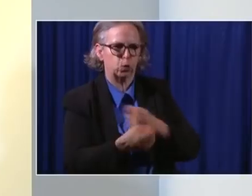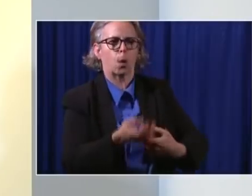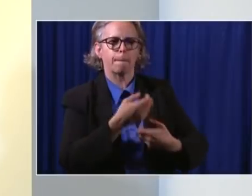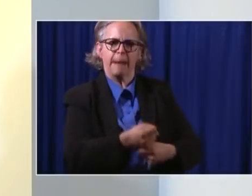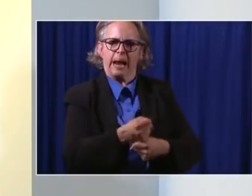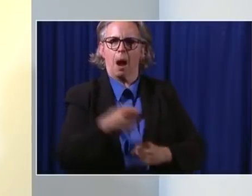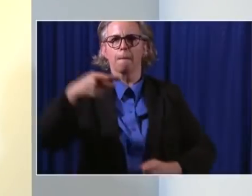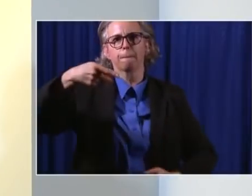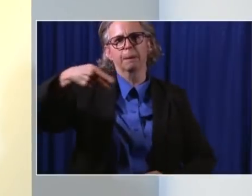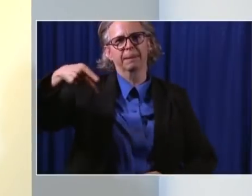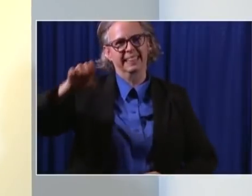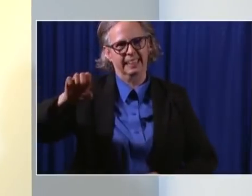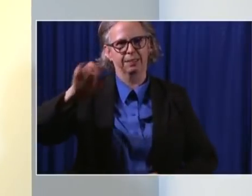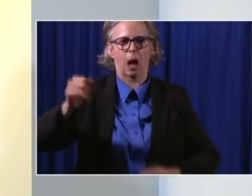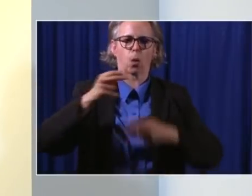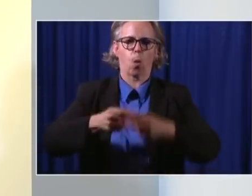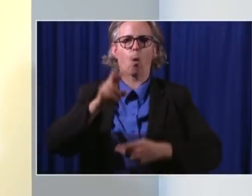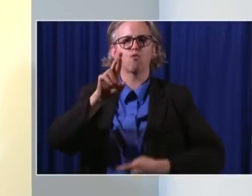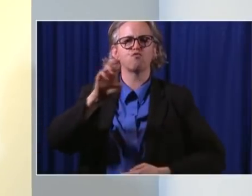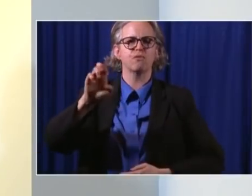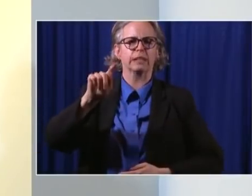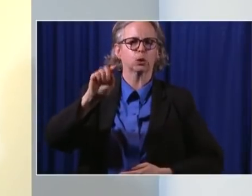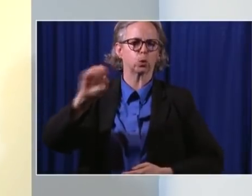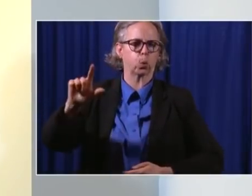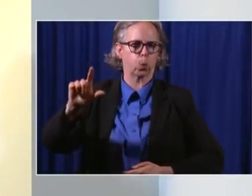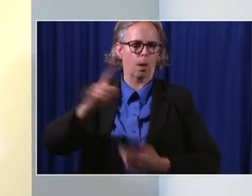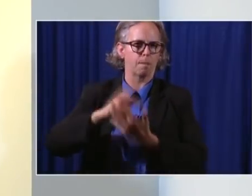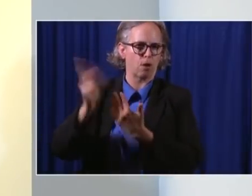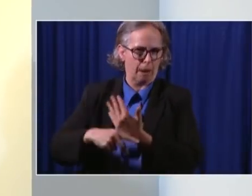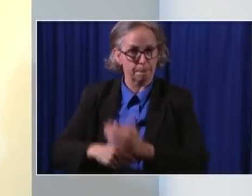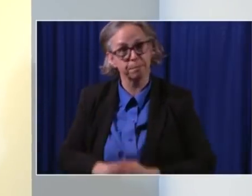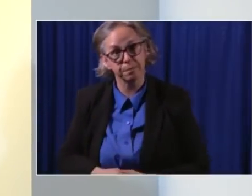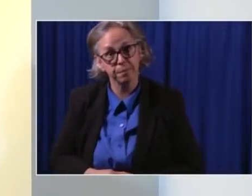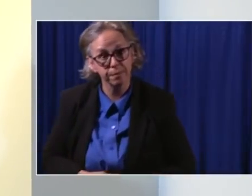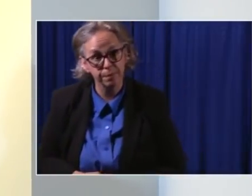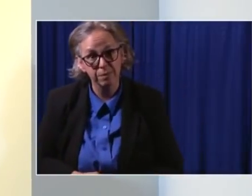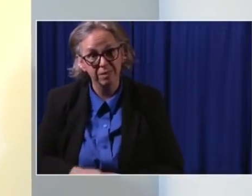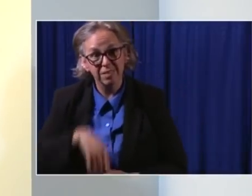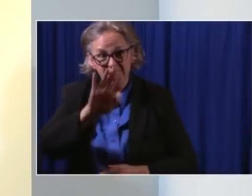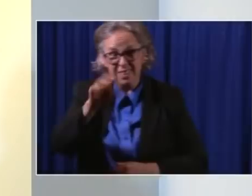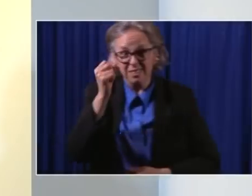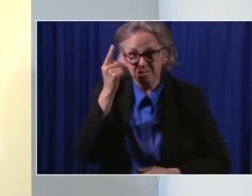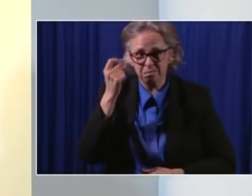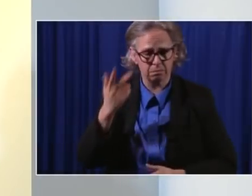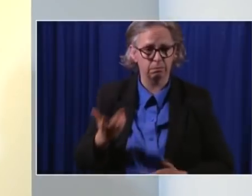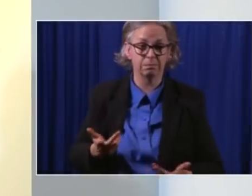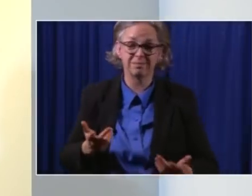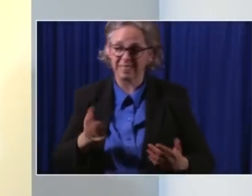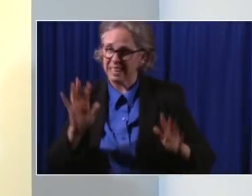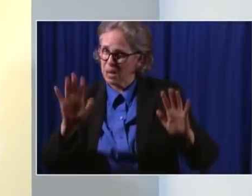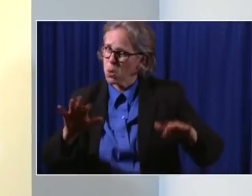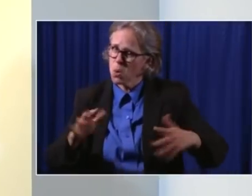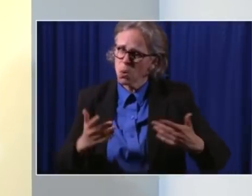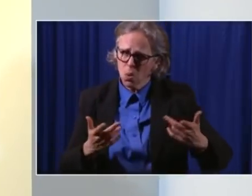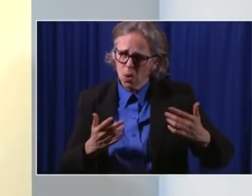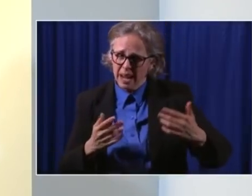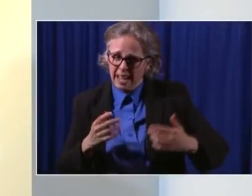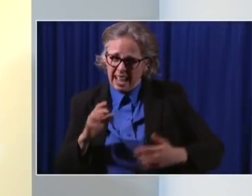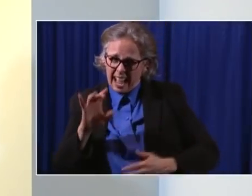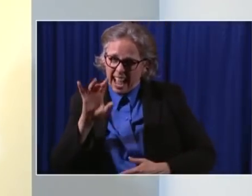and compete in this space. And projects are expected to create 829 new jobs and retain